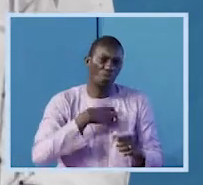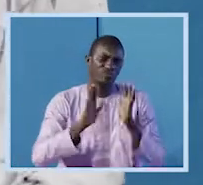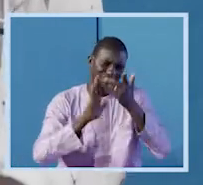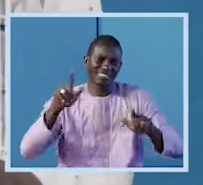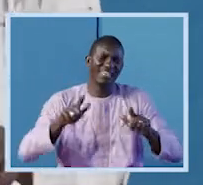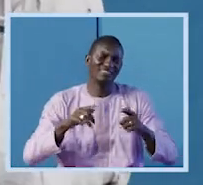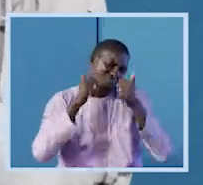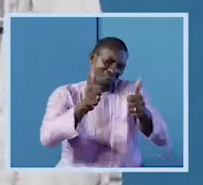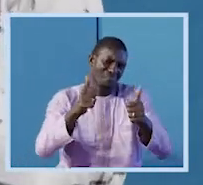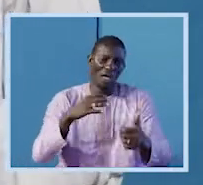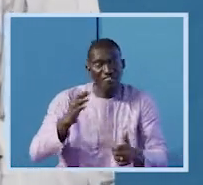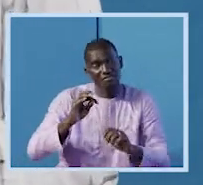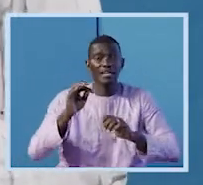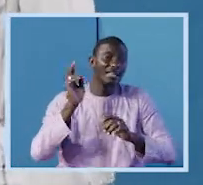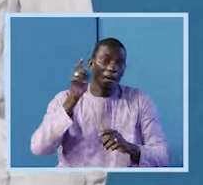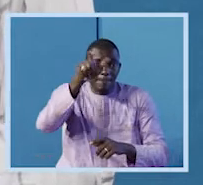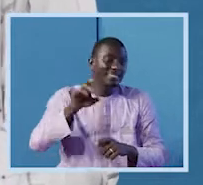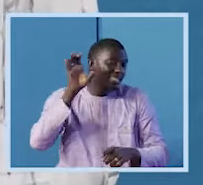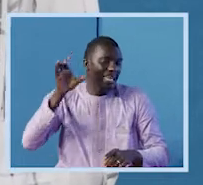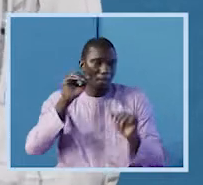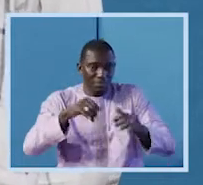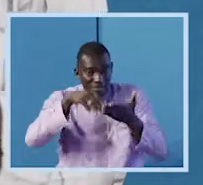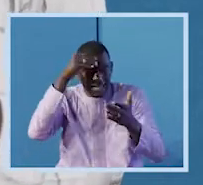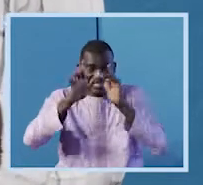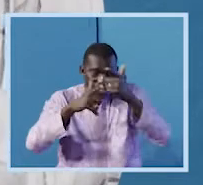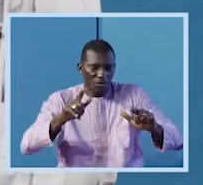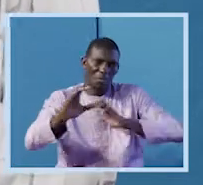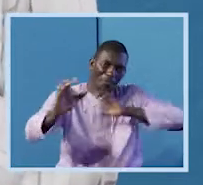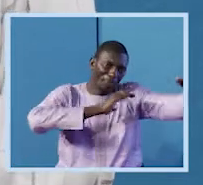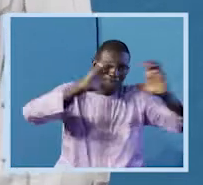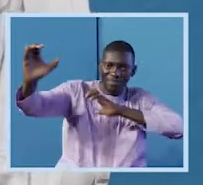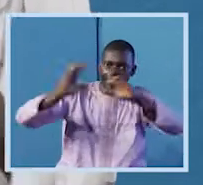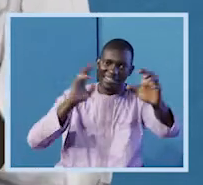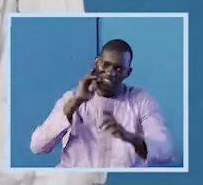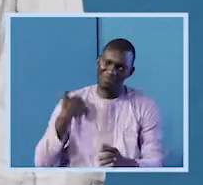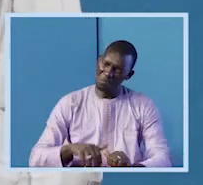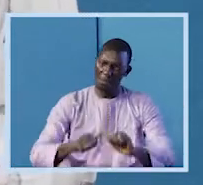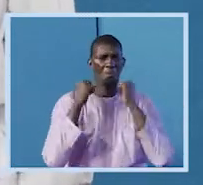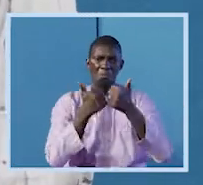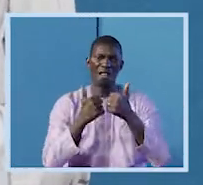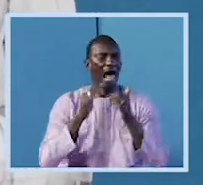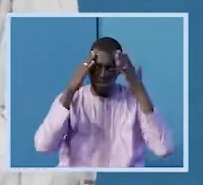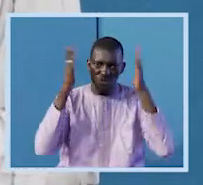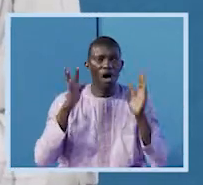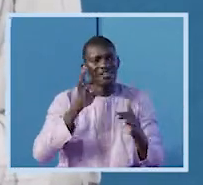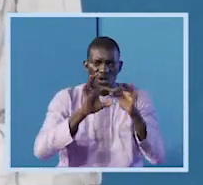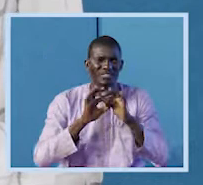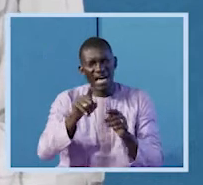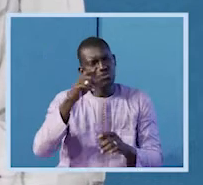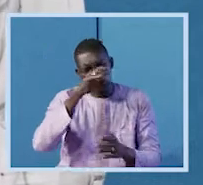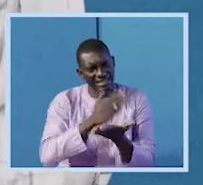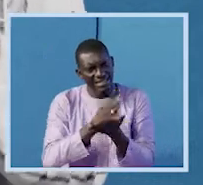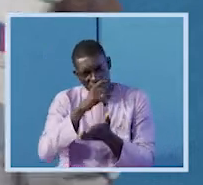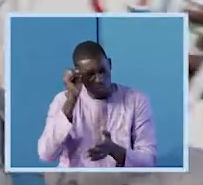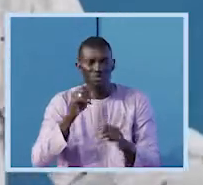The fact that you can communicate with them and then I don't know, but are you, as an organization, are you really working towards